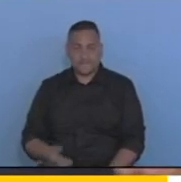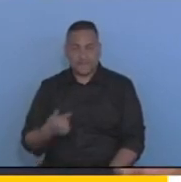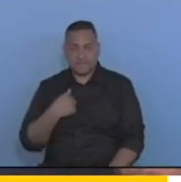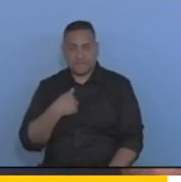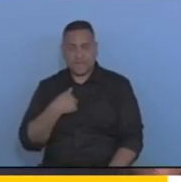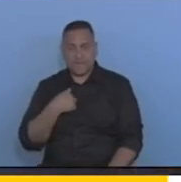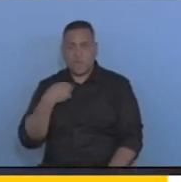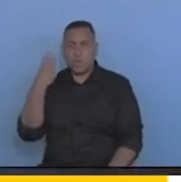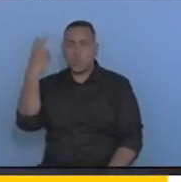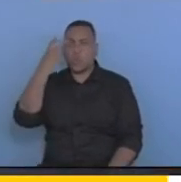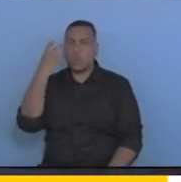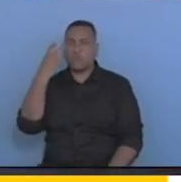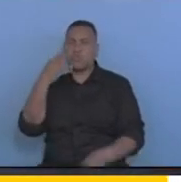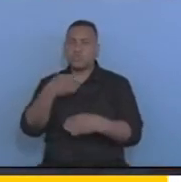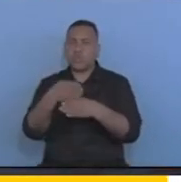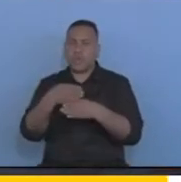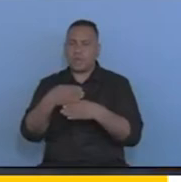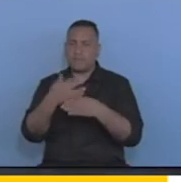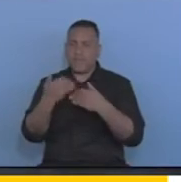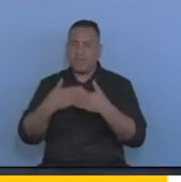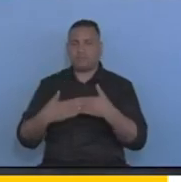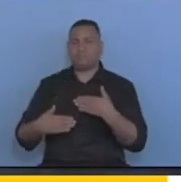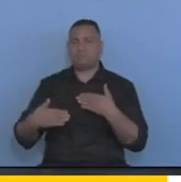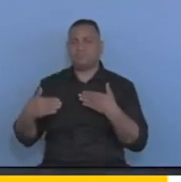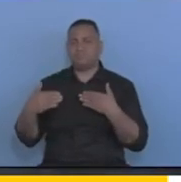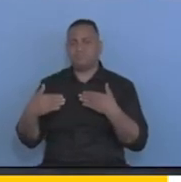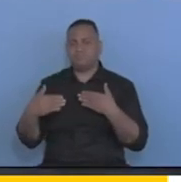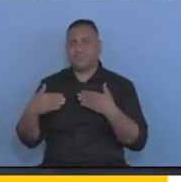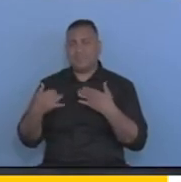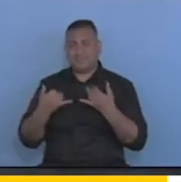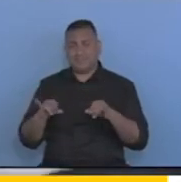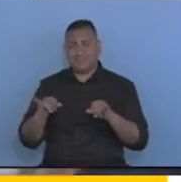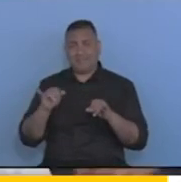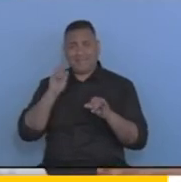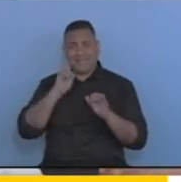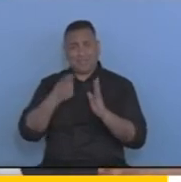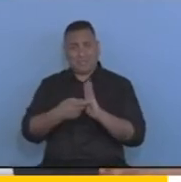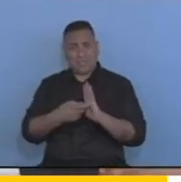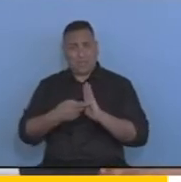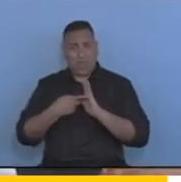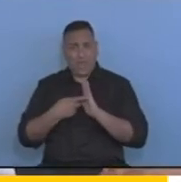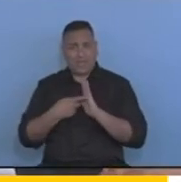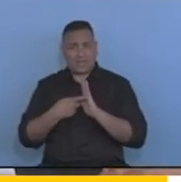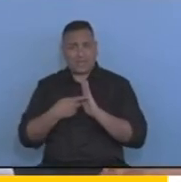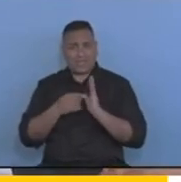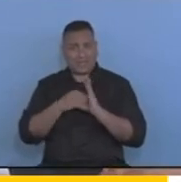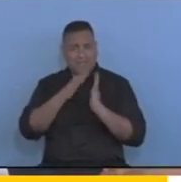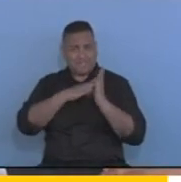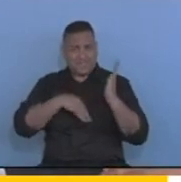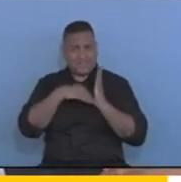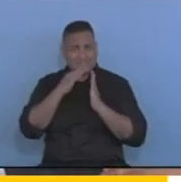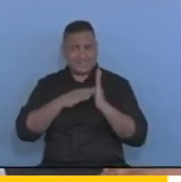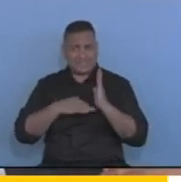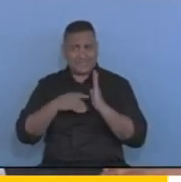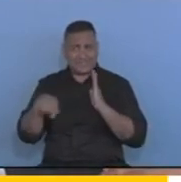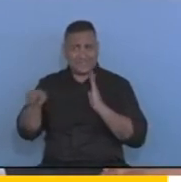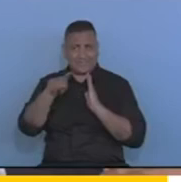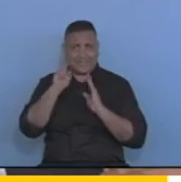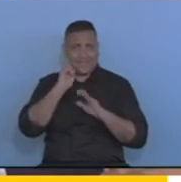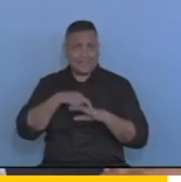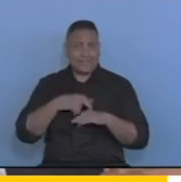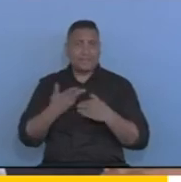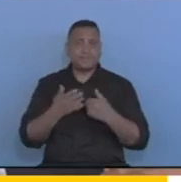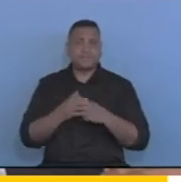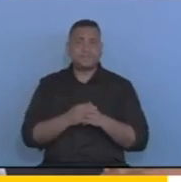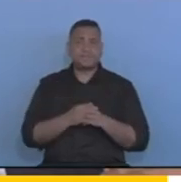Going forward, is there still a demand for employment within the painting industry? Let me put it to you this way. What makes